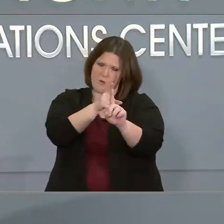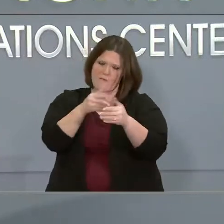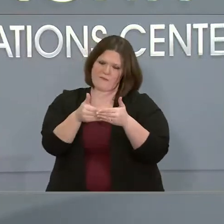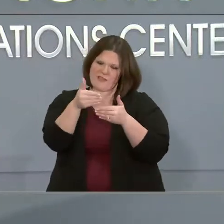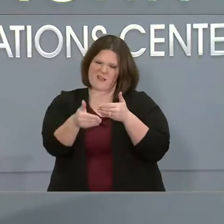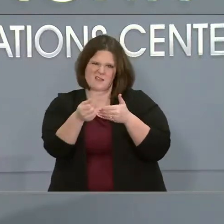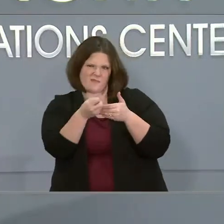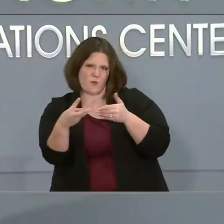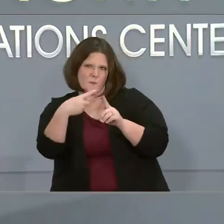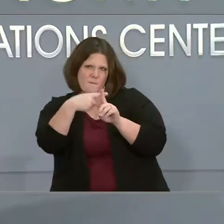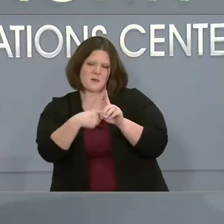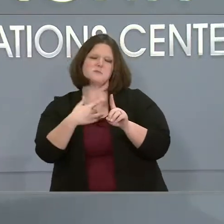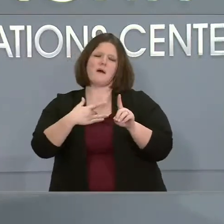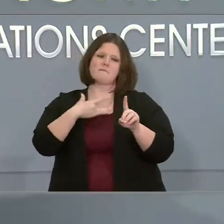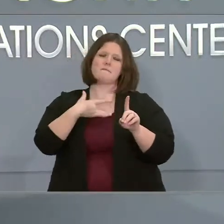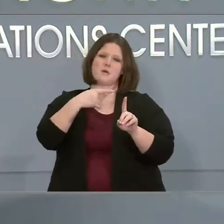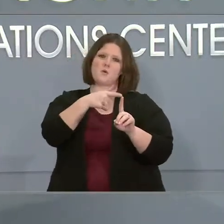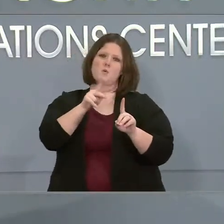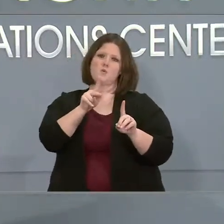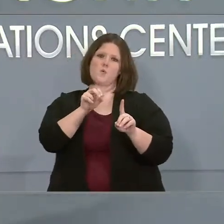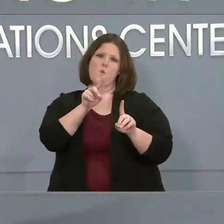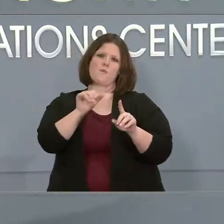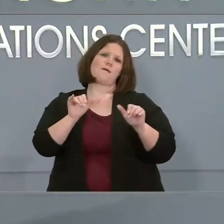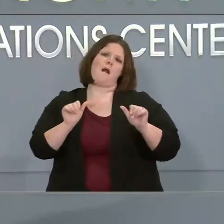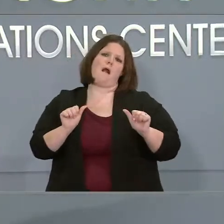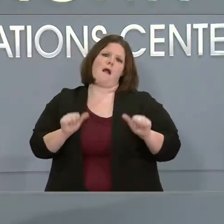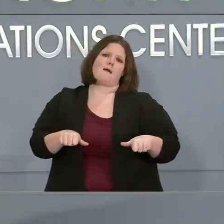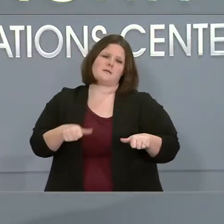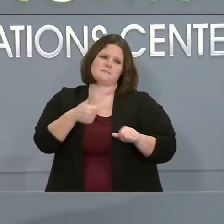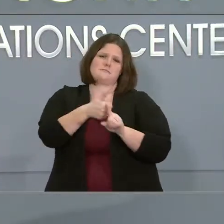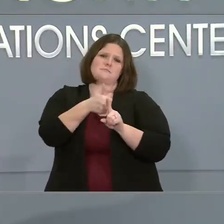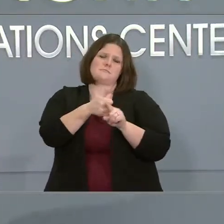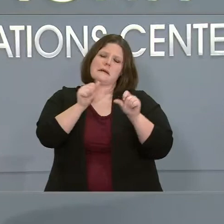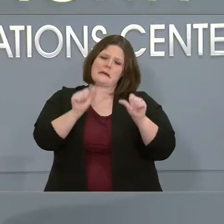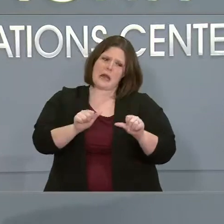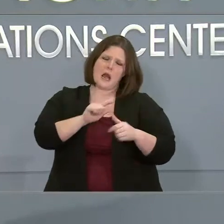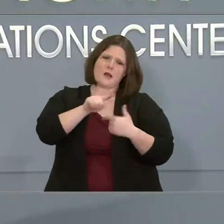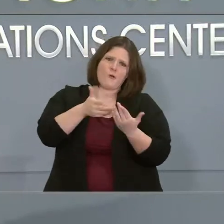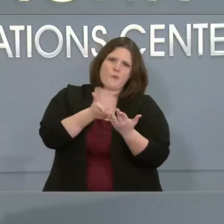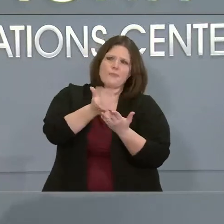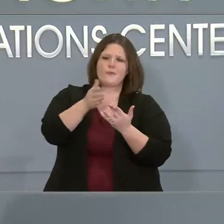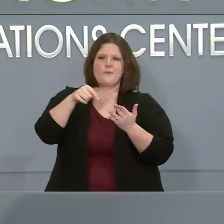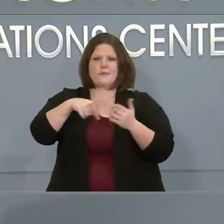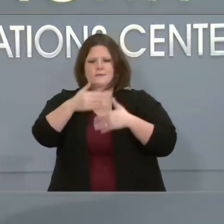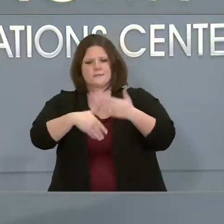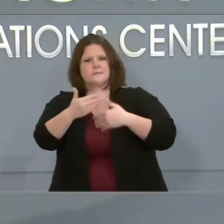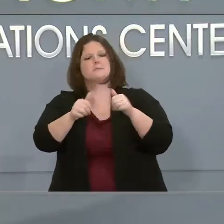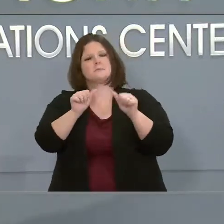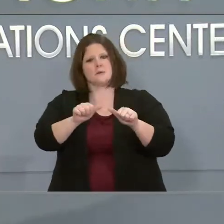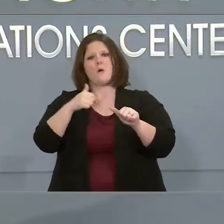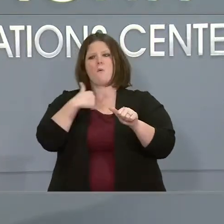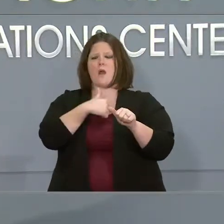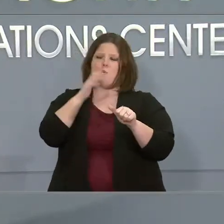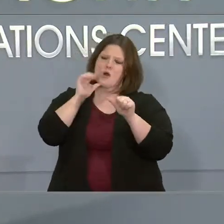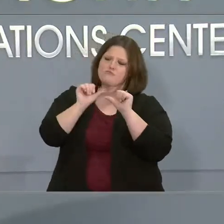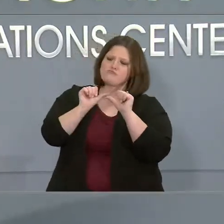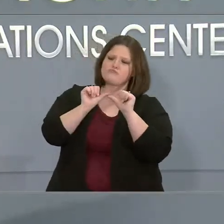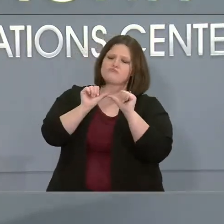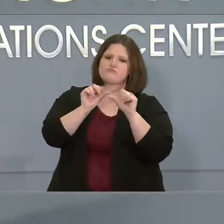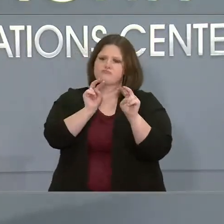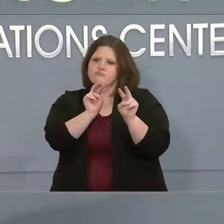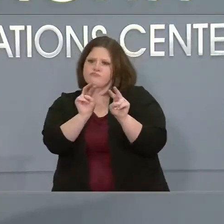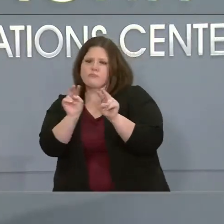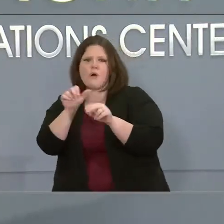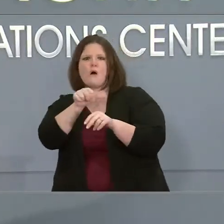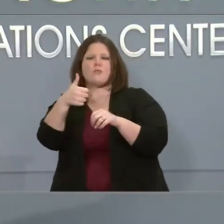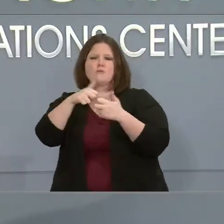few months. I feel confident this team can lead us through, and we're going to continue to keep our eye on these other